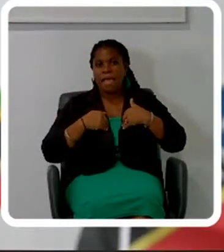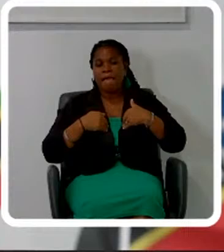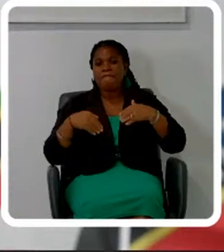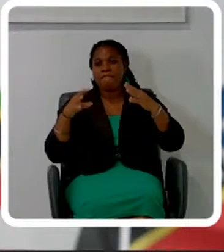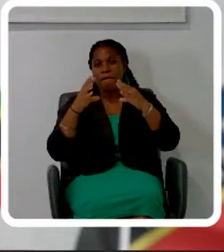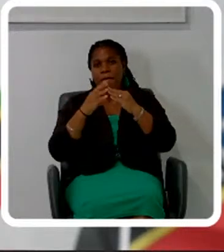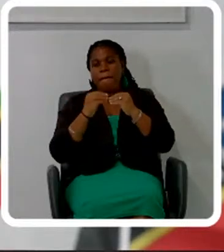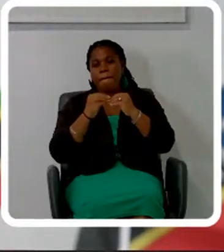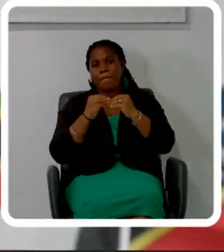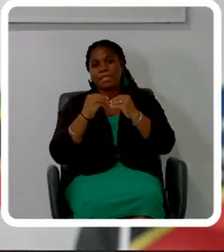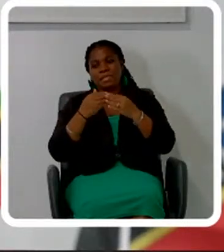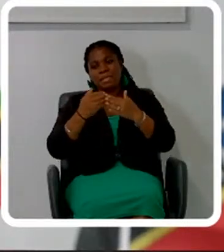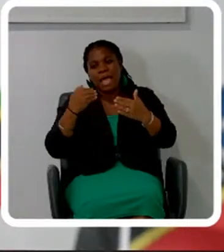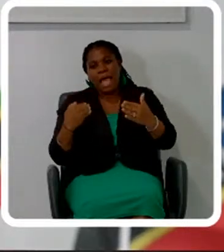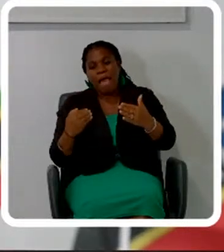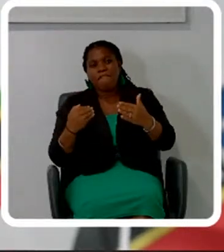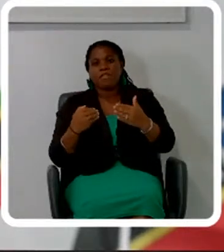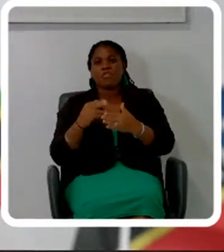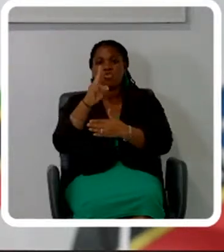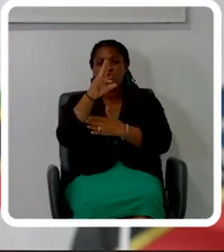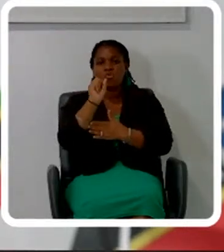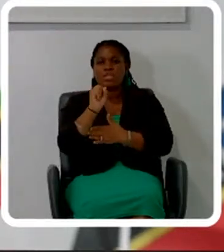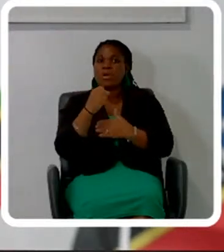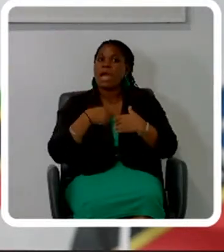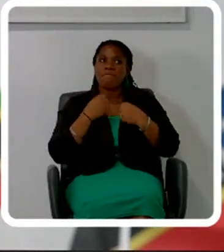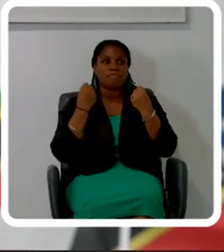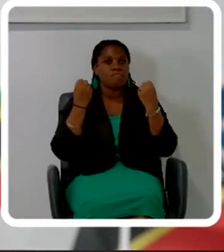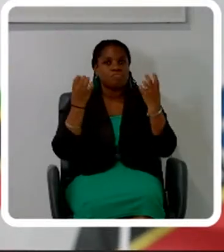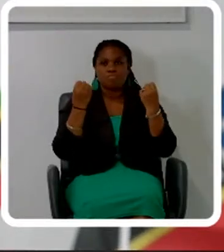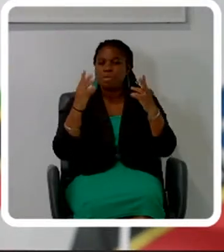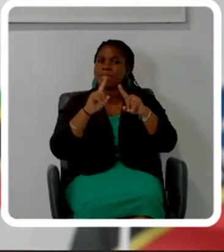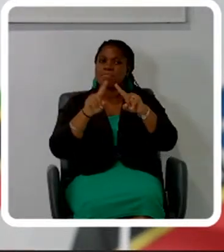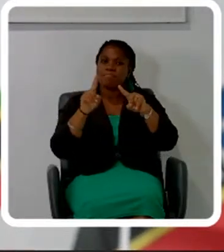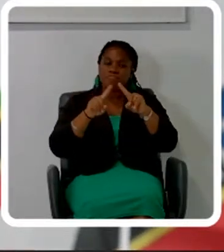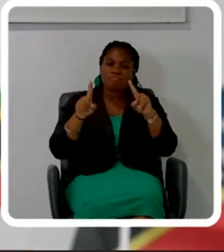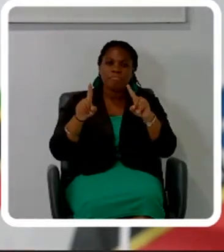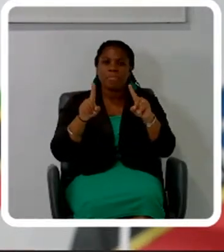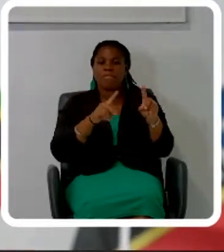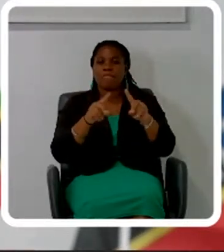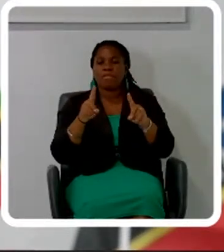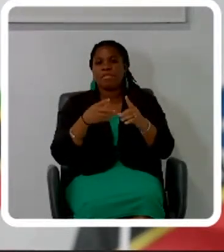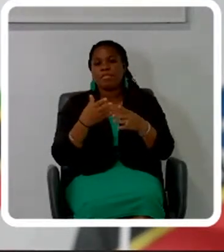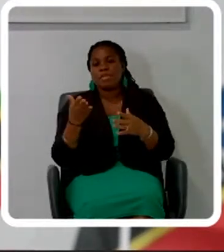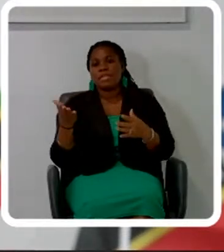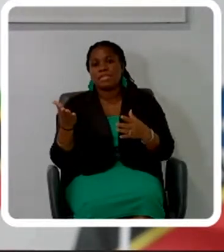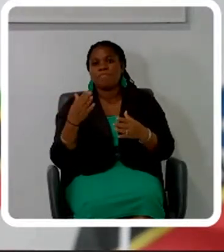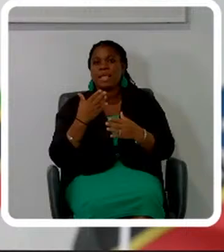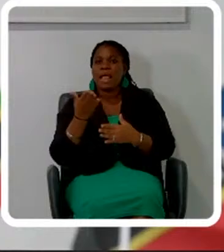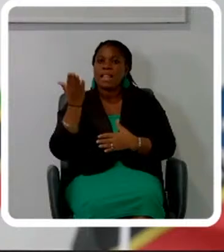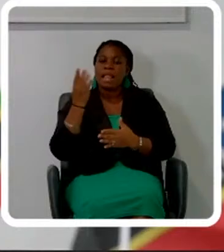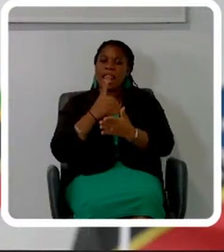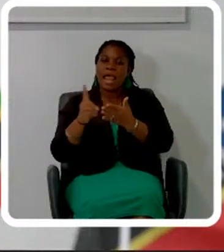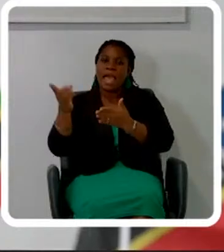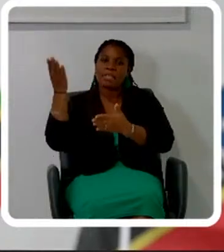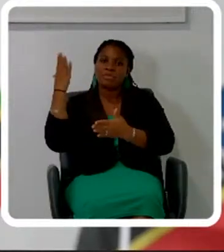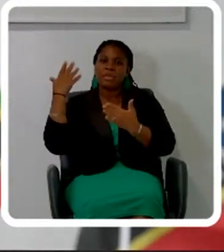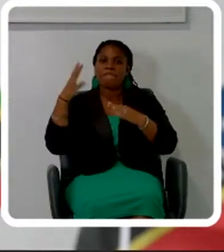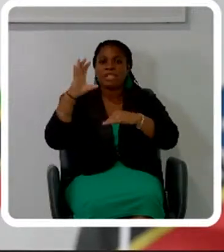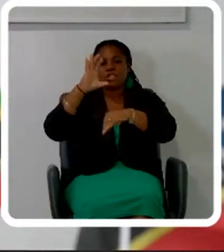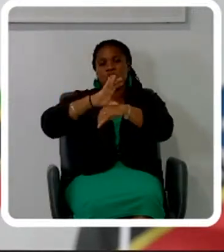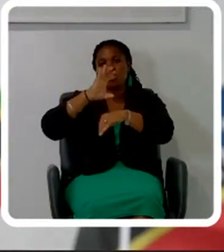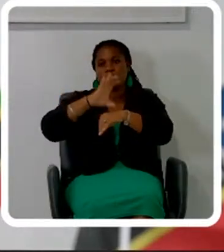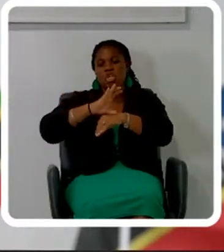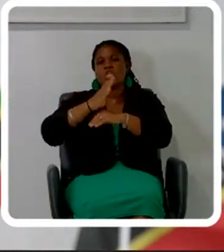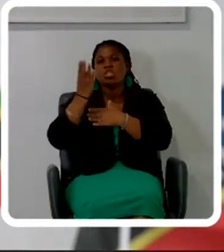the UN. So we had multiple engagements. And lastly was the church service there in New